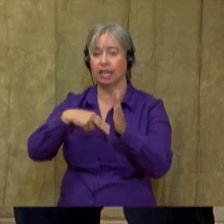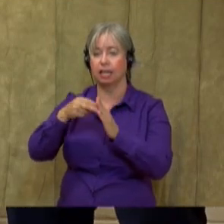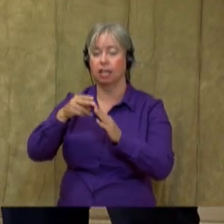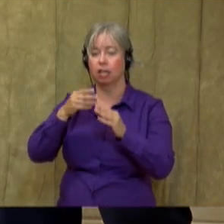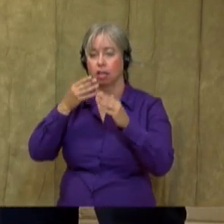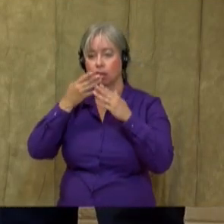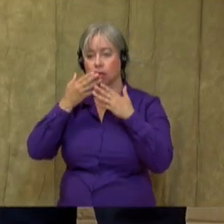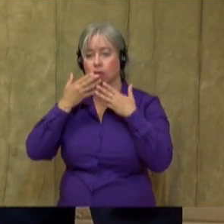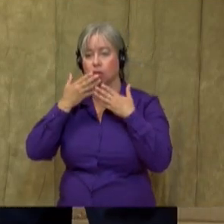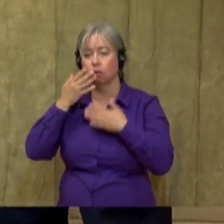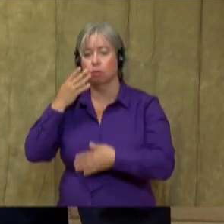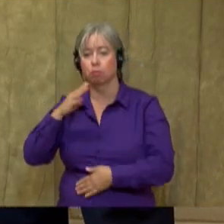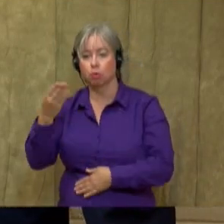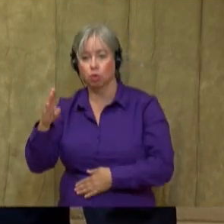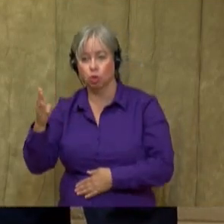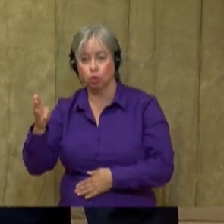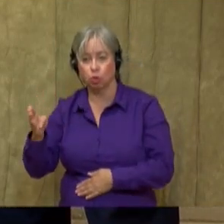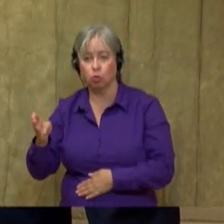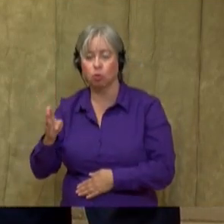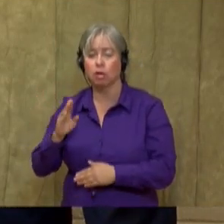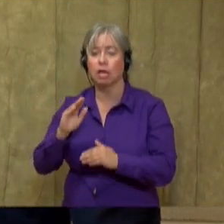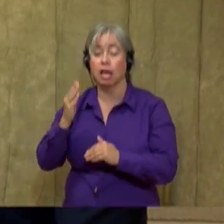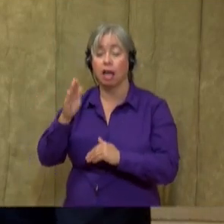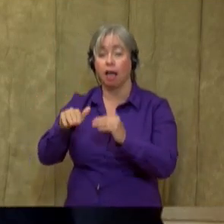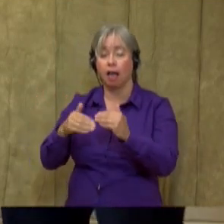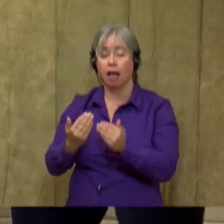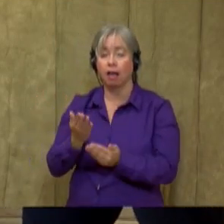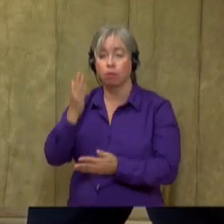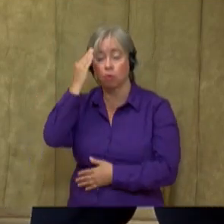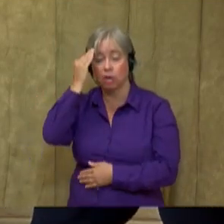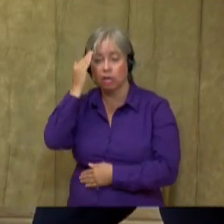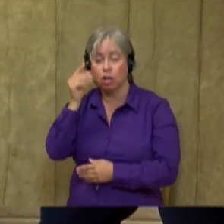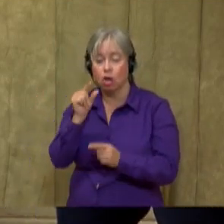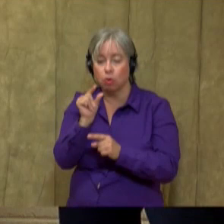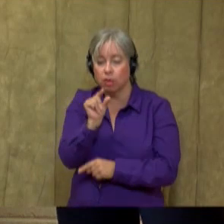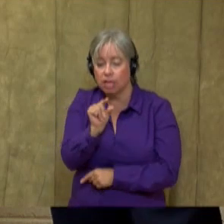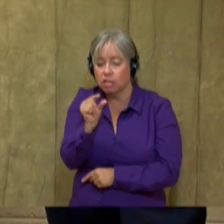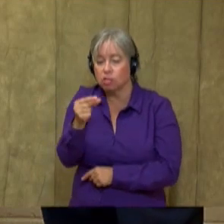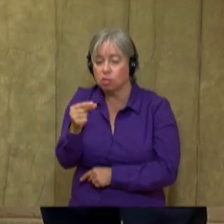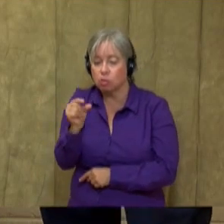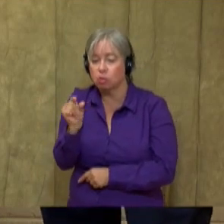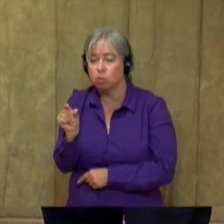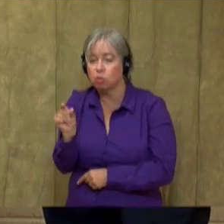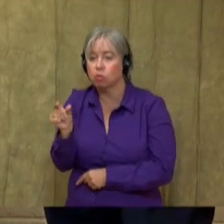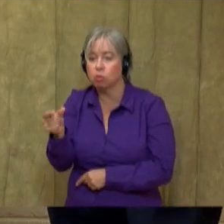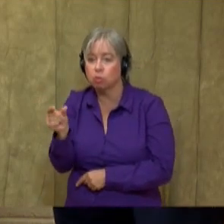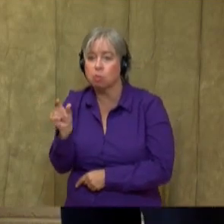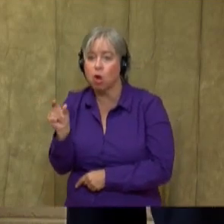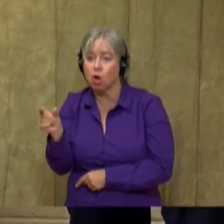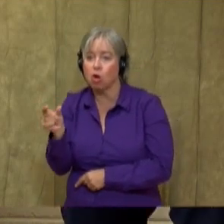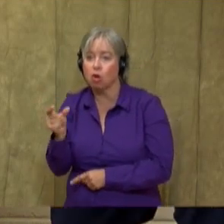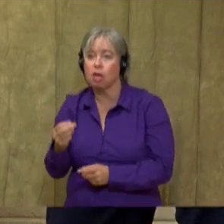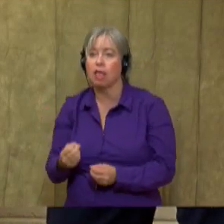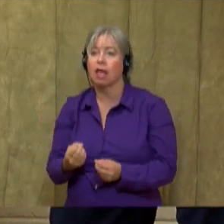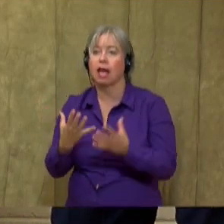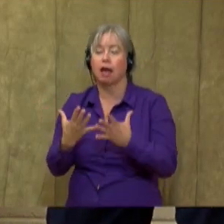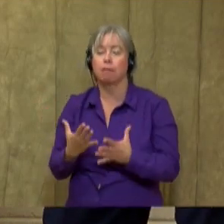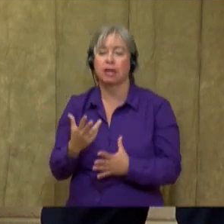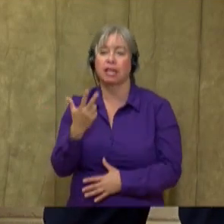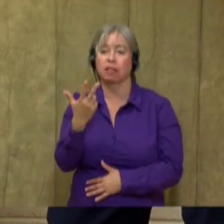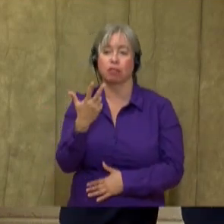I want to know how many of these smaller cubes, these unit cubes, how many of those are going to have 3 of its faces